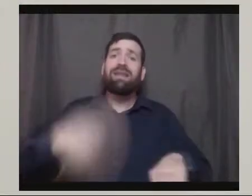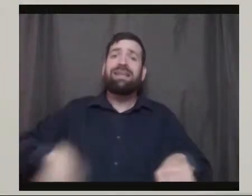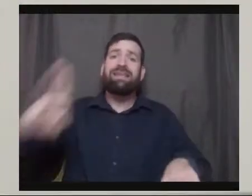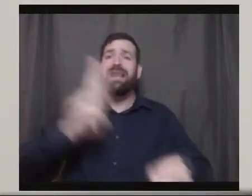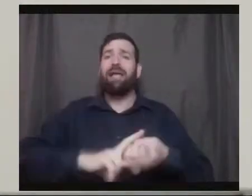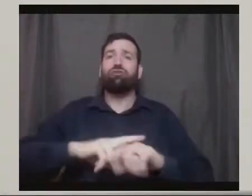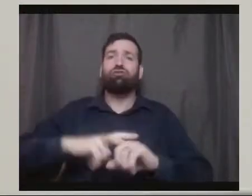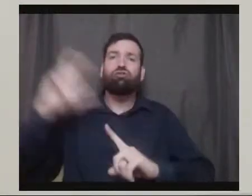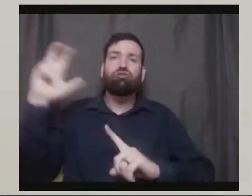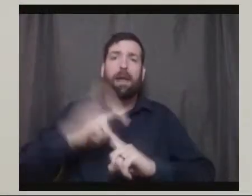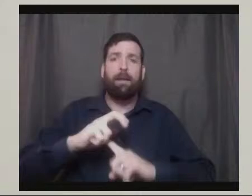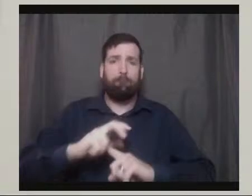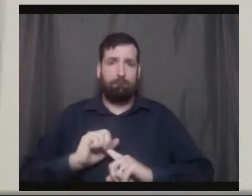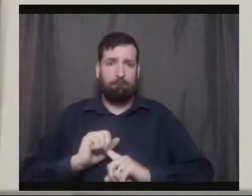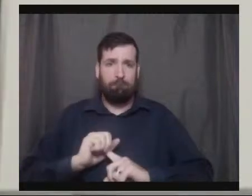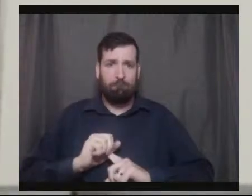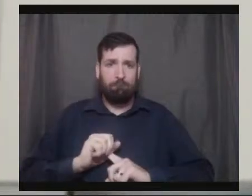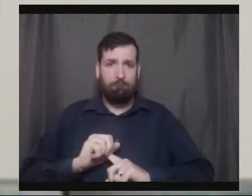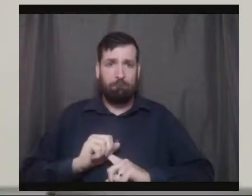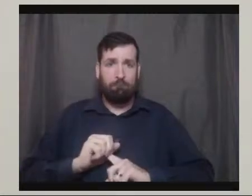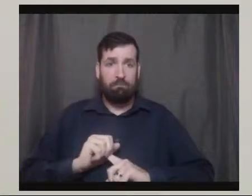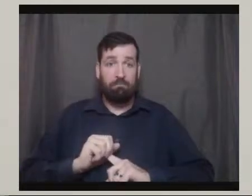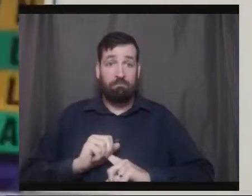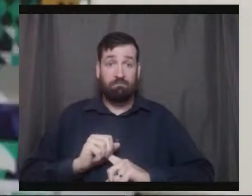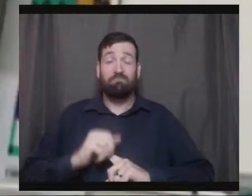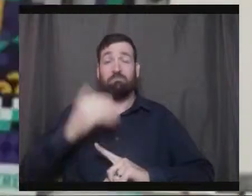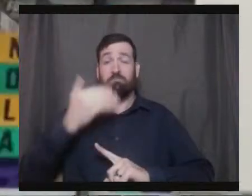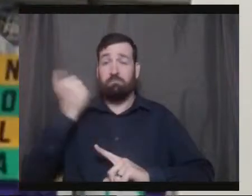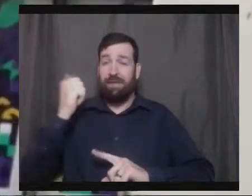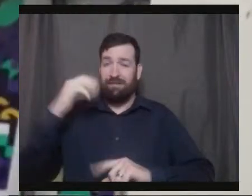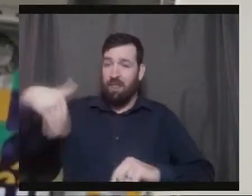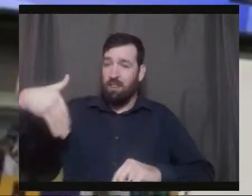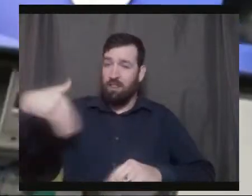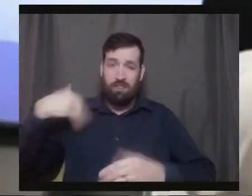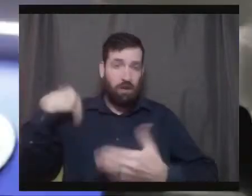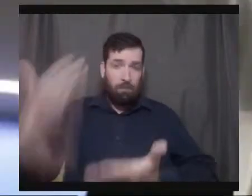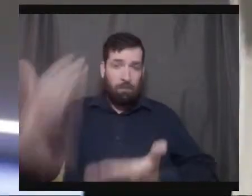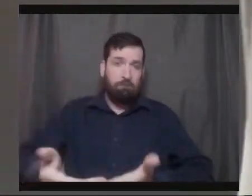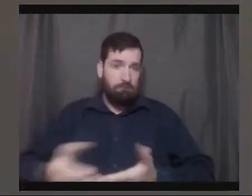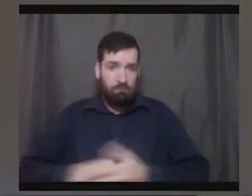right? The best is still yet to come. Yep. Like a champ. Go!